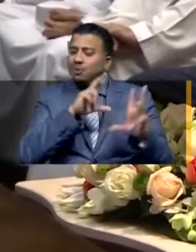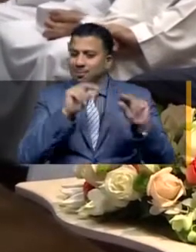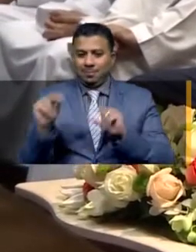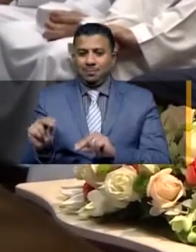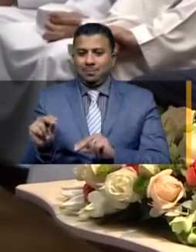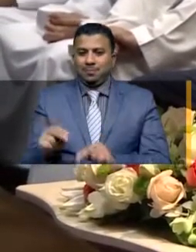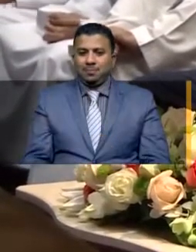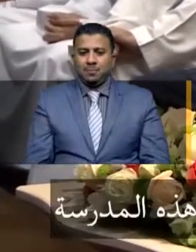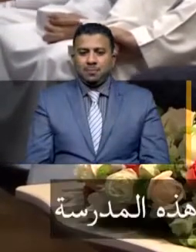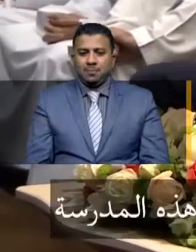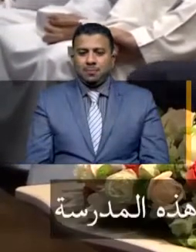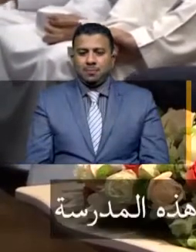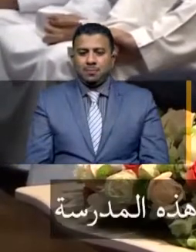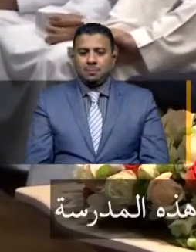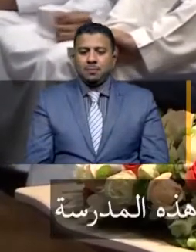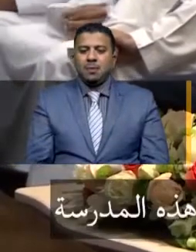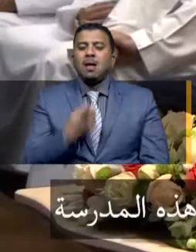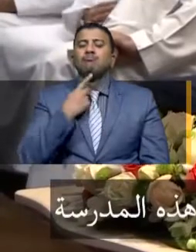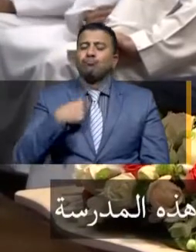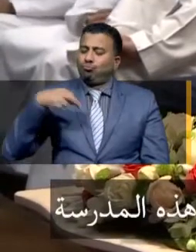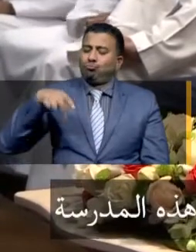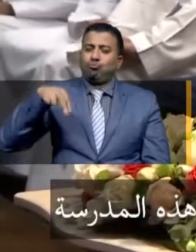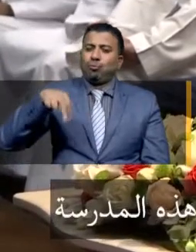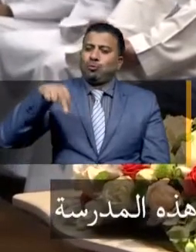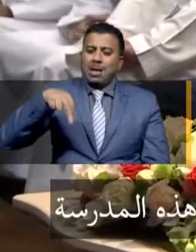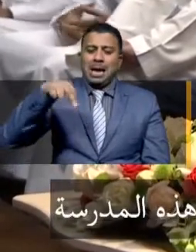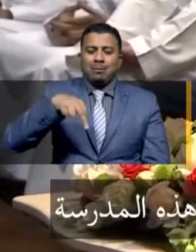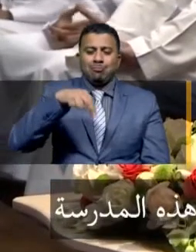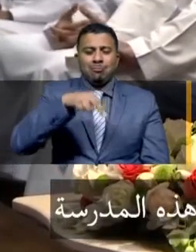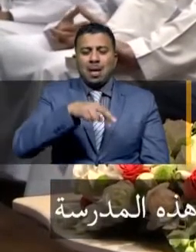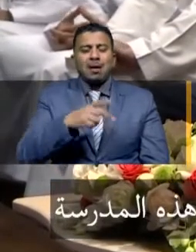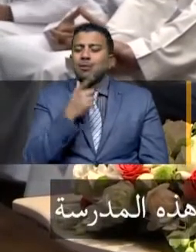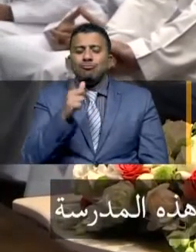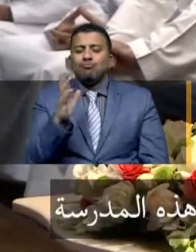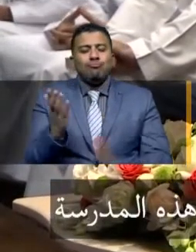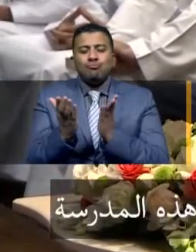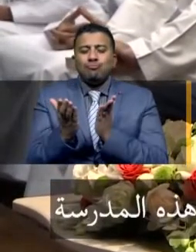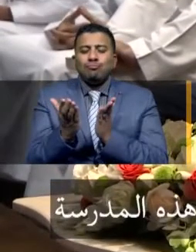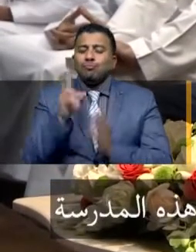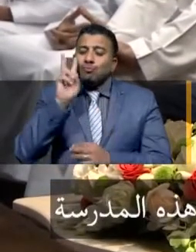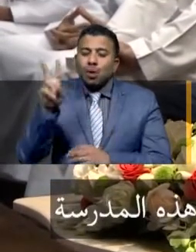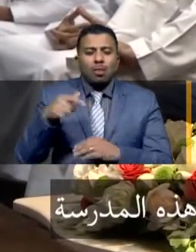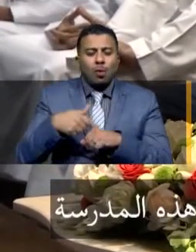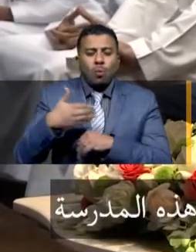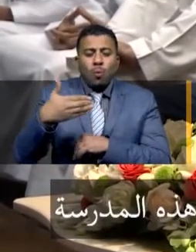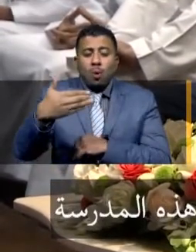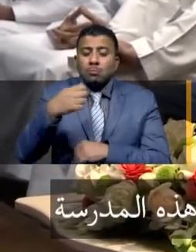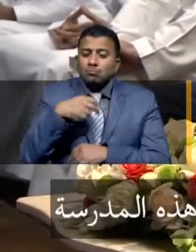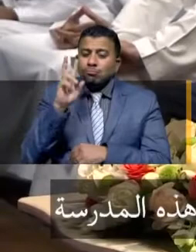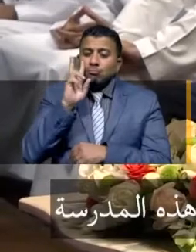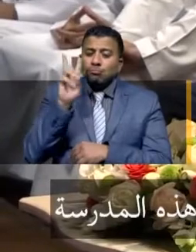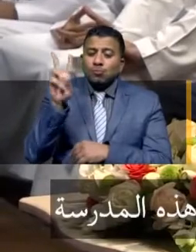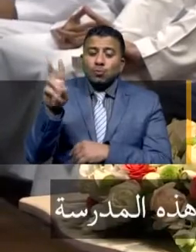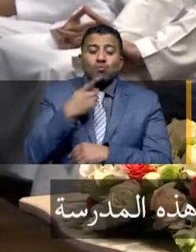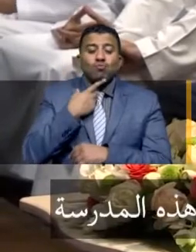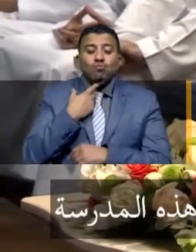because I was walking through the classes there. I spent long time